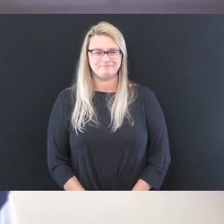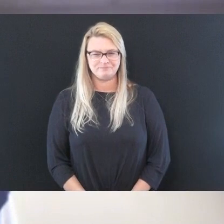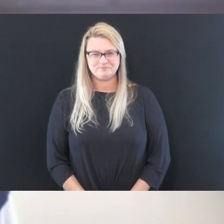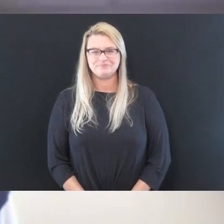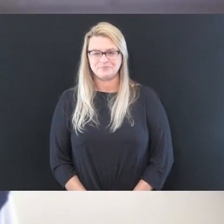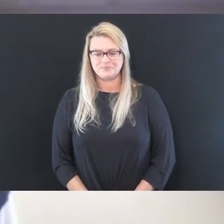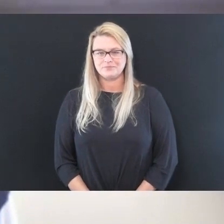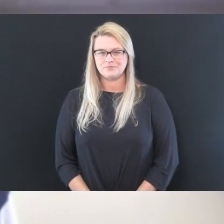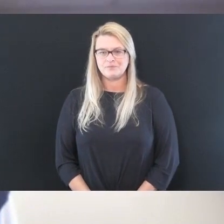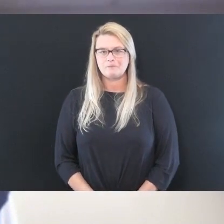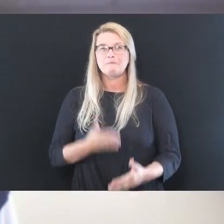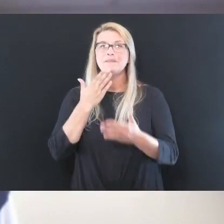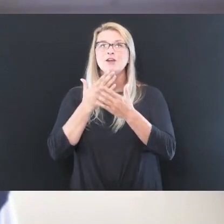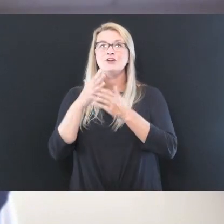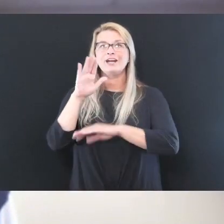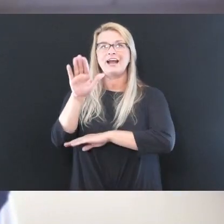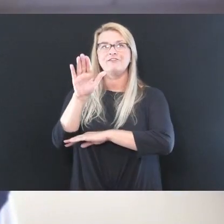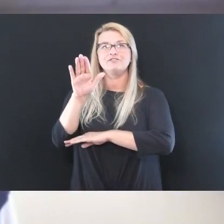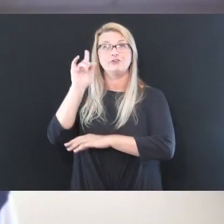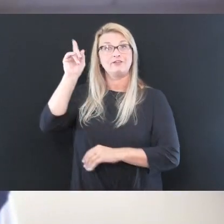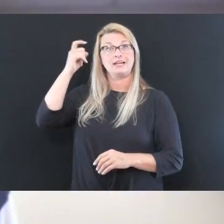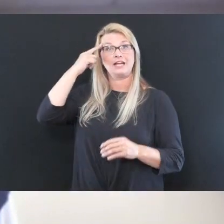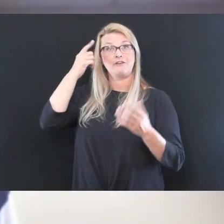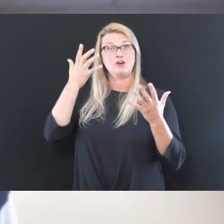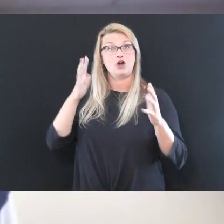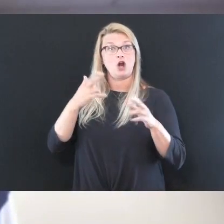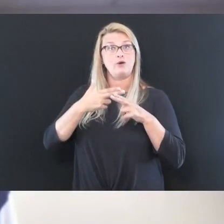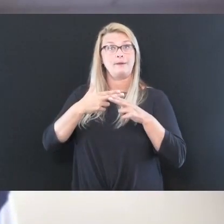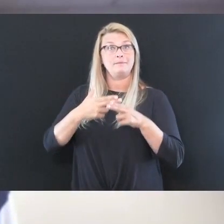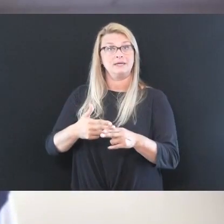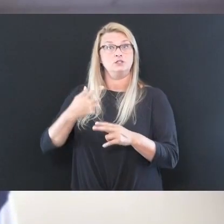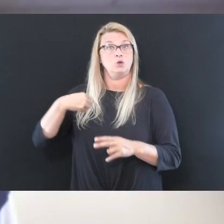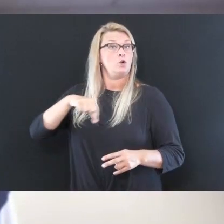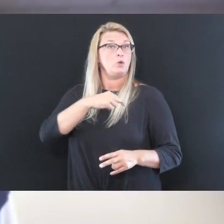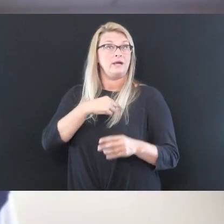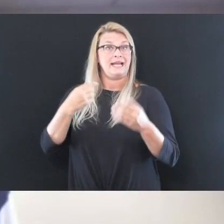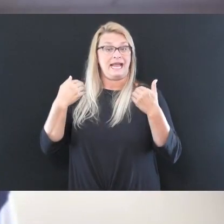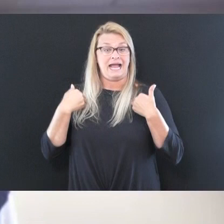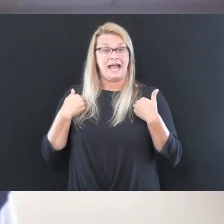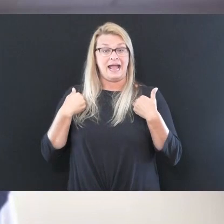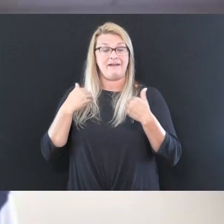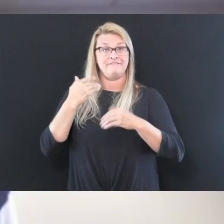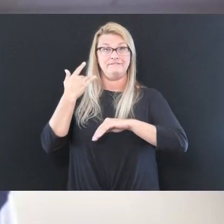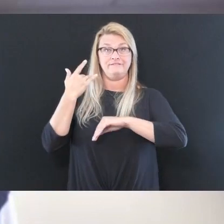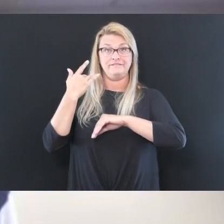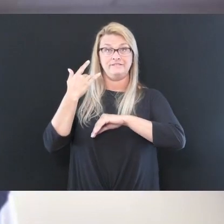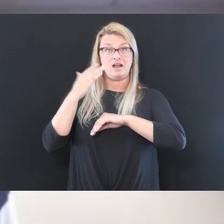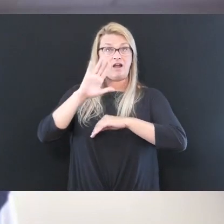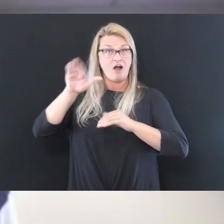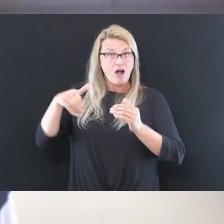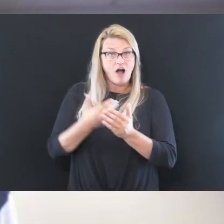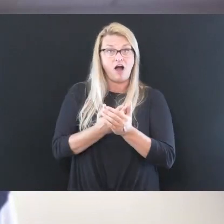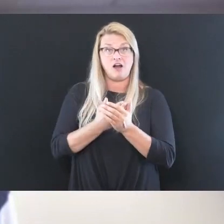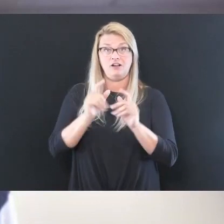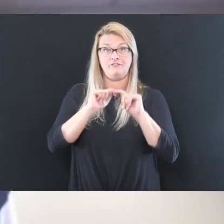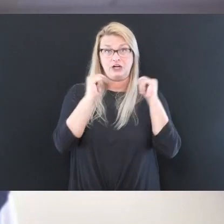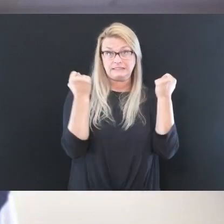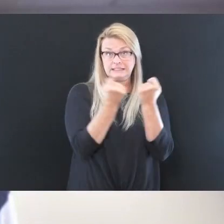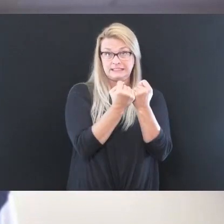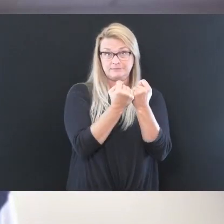Good afternoon. As the governor outlined at his direction, we have all of our available additional assets